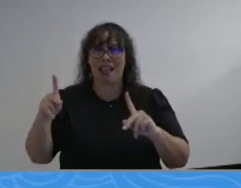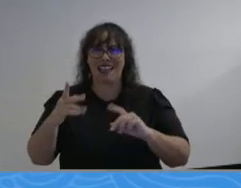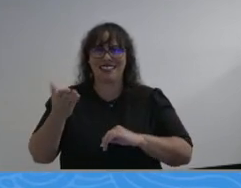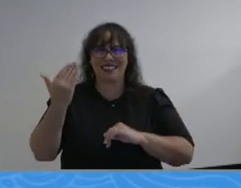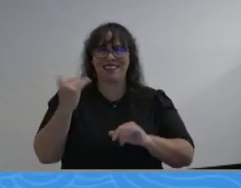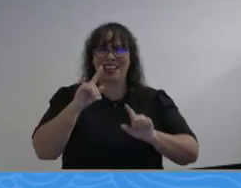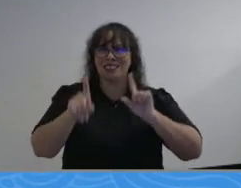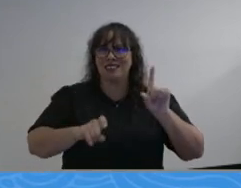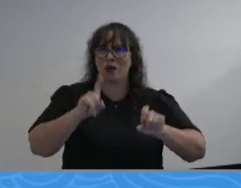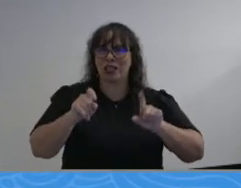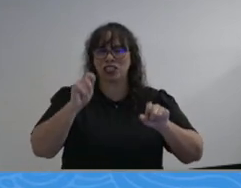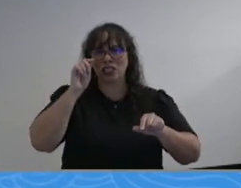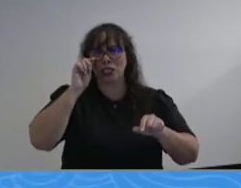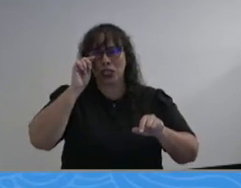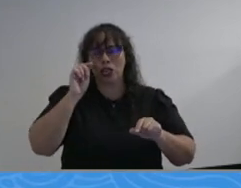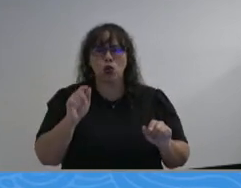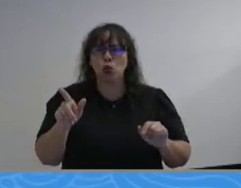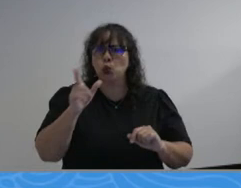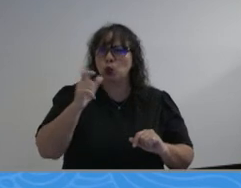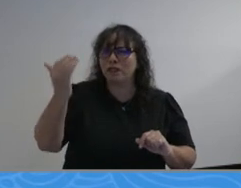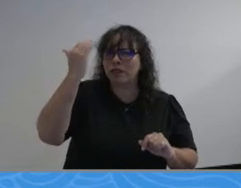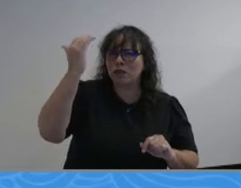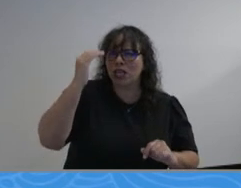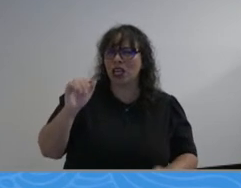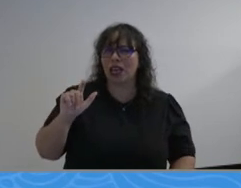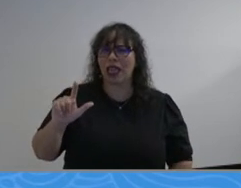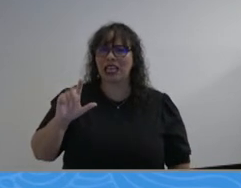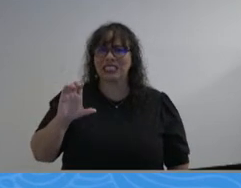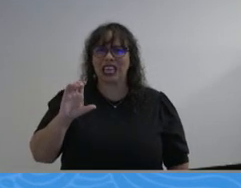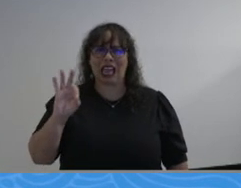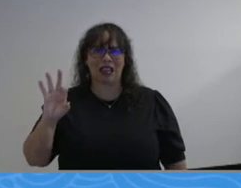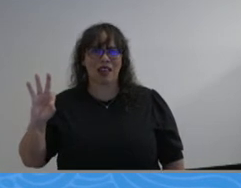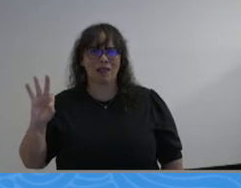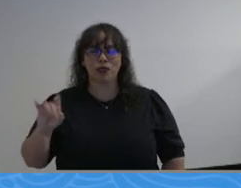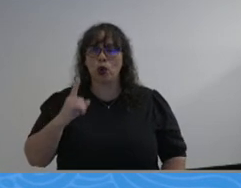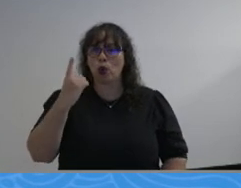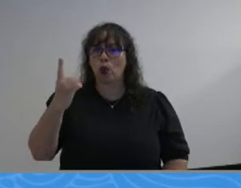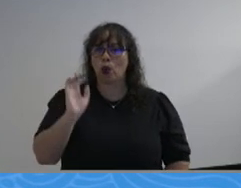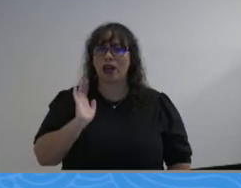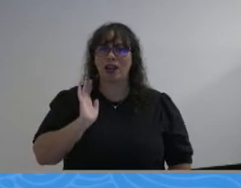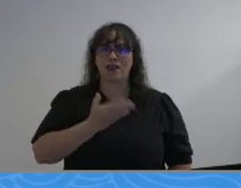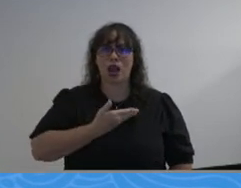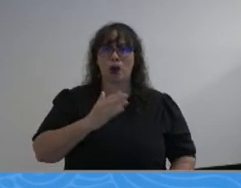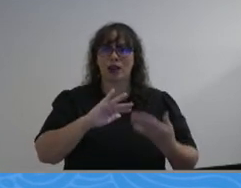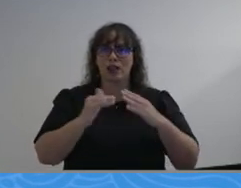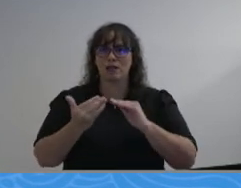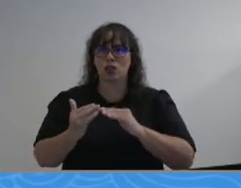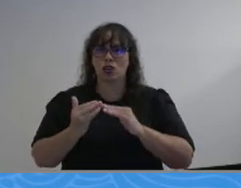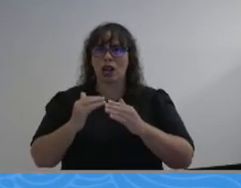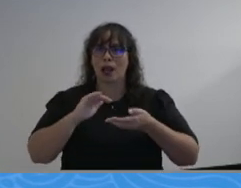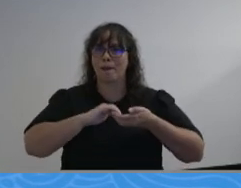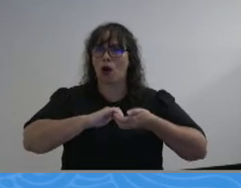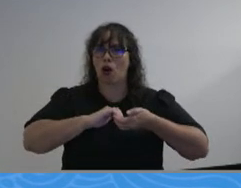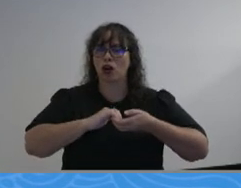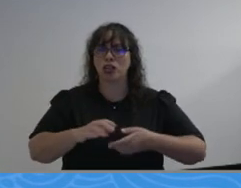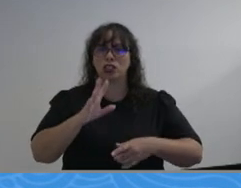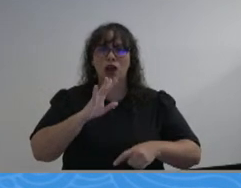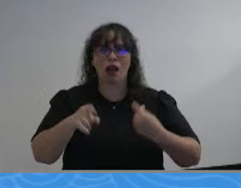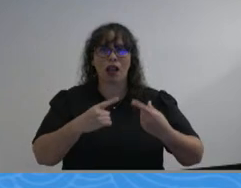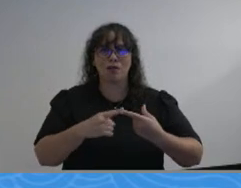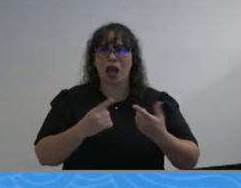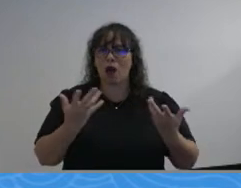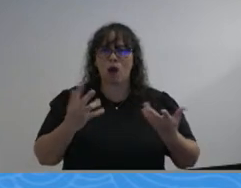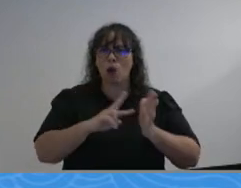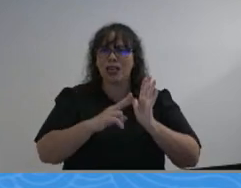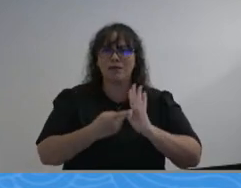poll question of like, who is familiar with LCFF? We're gonna bring in one of our community partners to talk about what LCFF